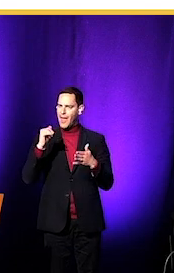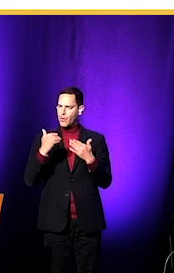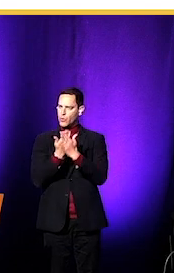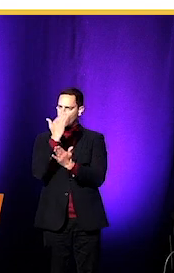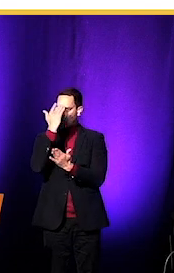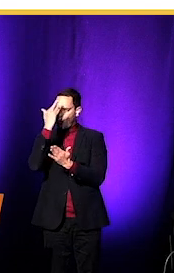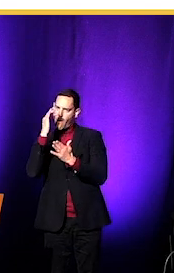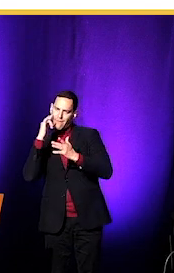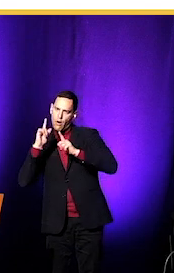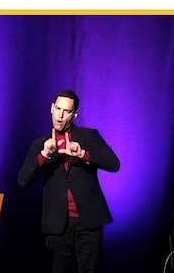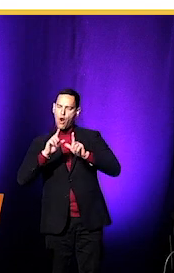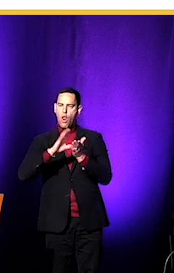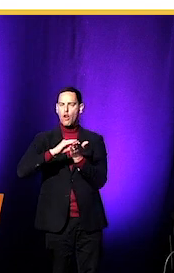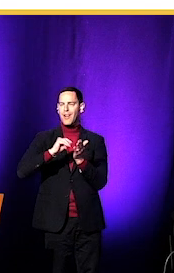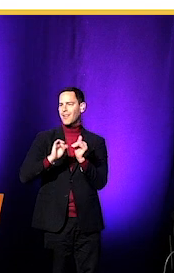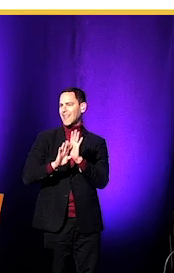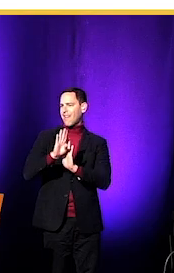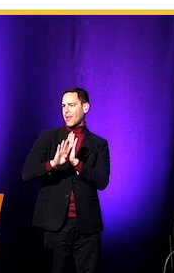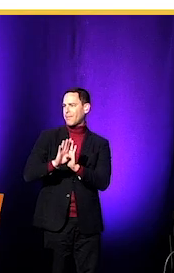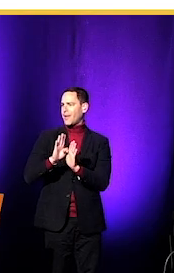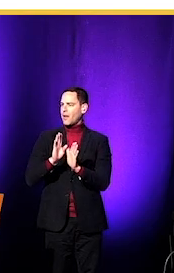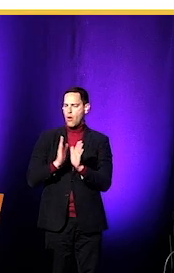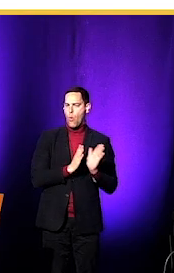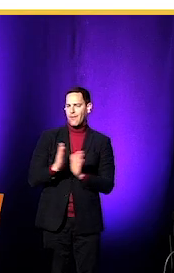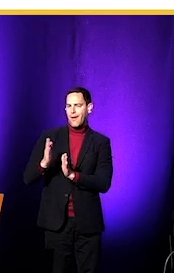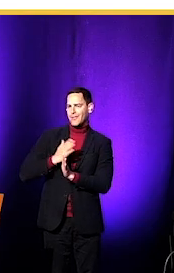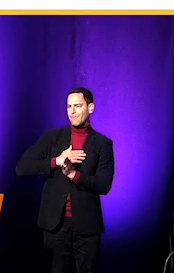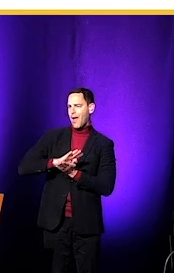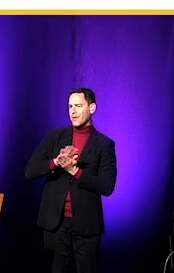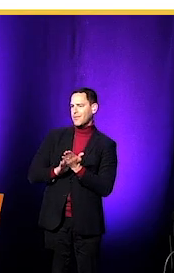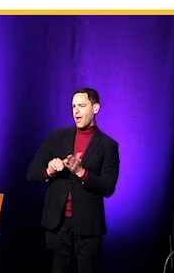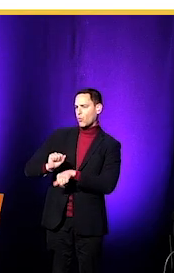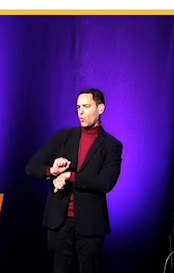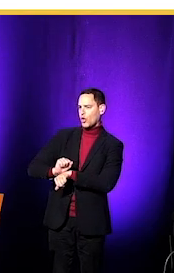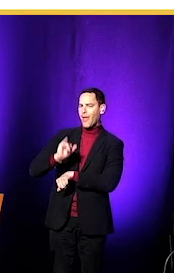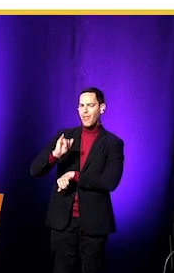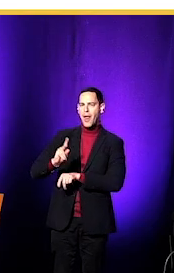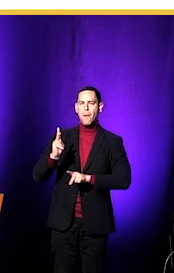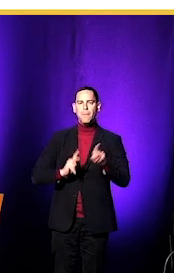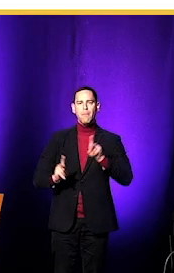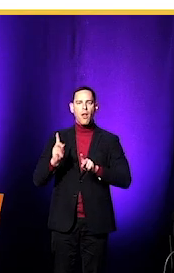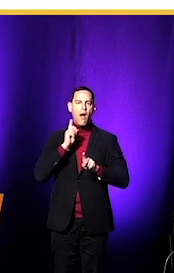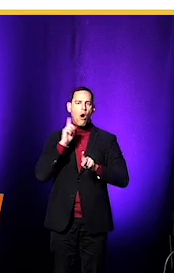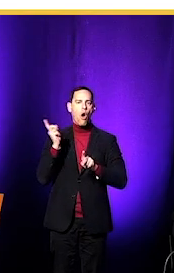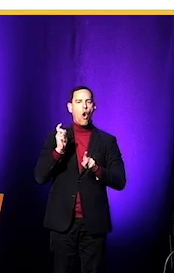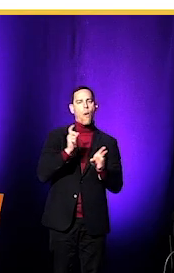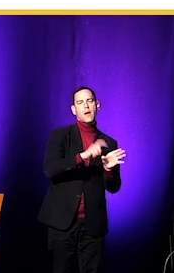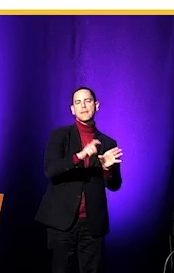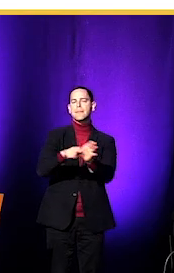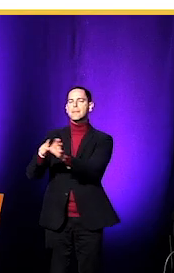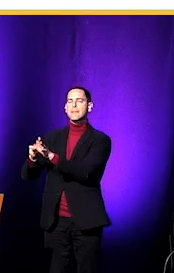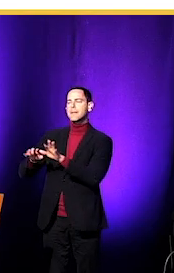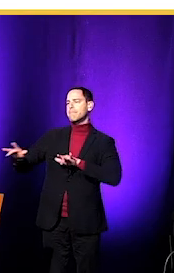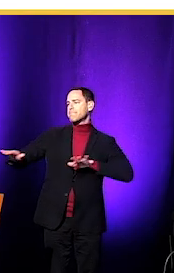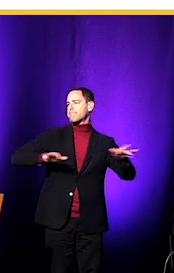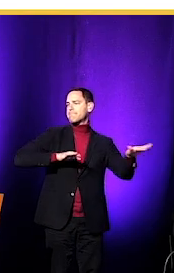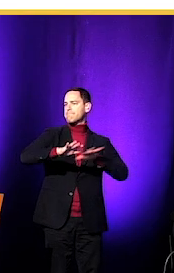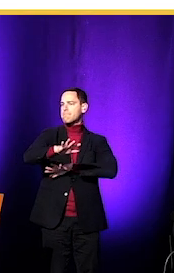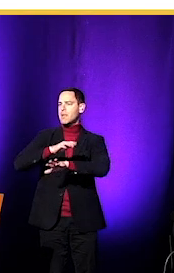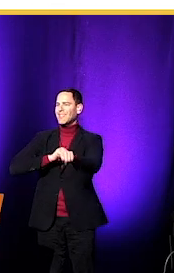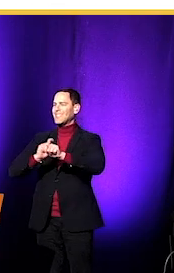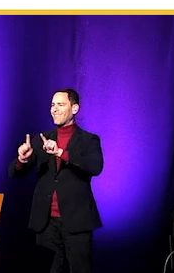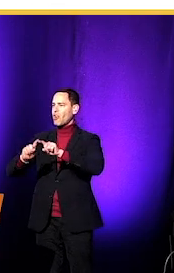design work and its study around the principle that people are always part of multiple activity settings in coordination with others and their